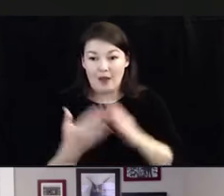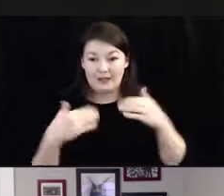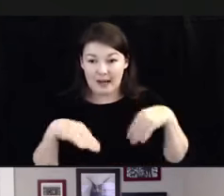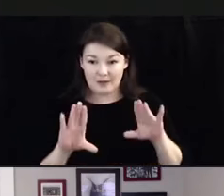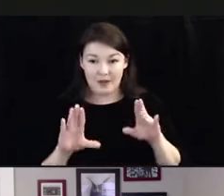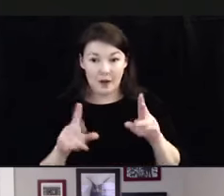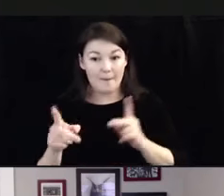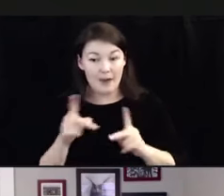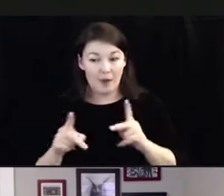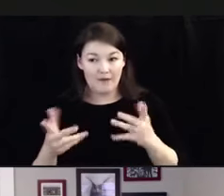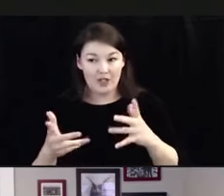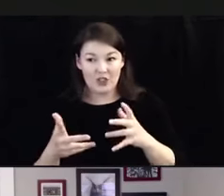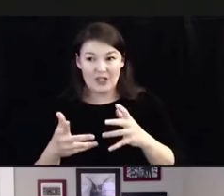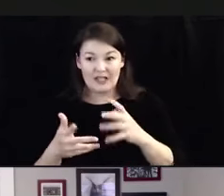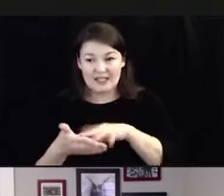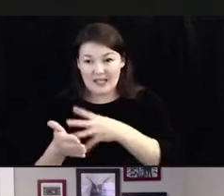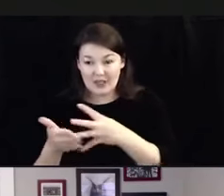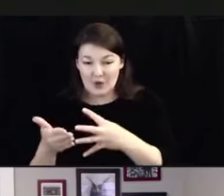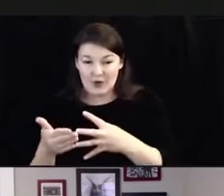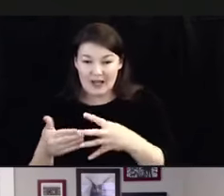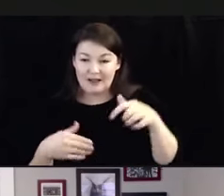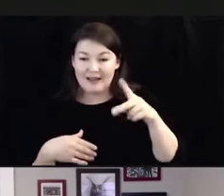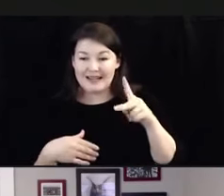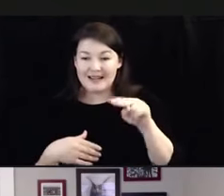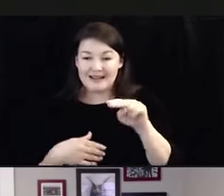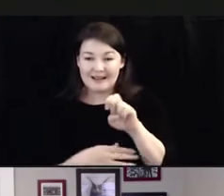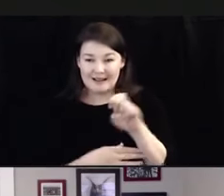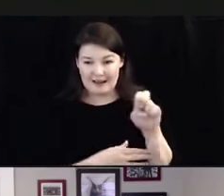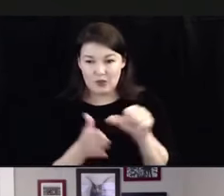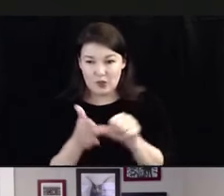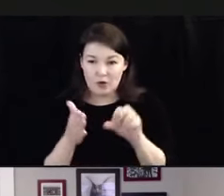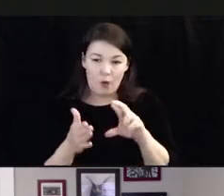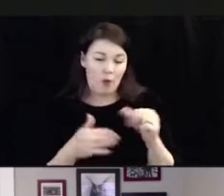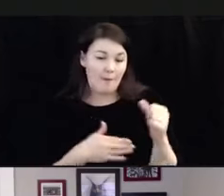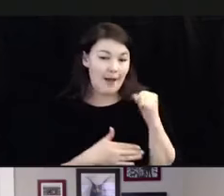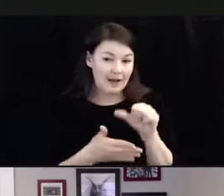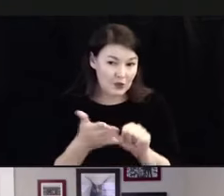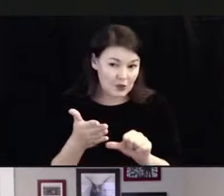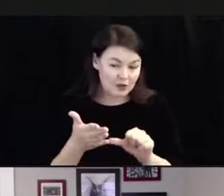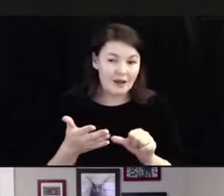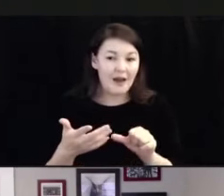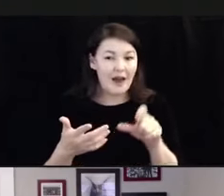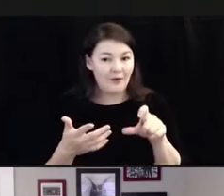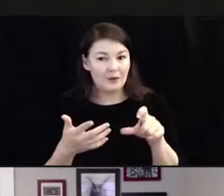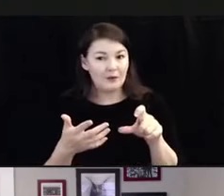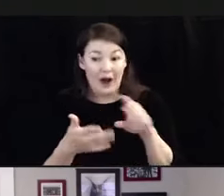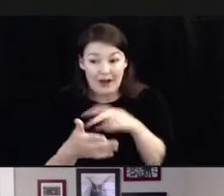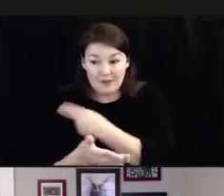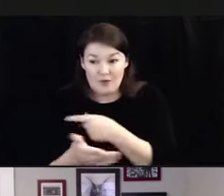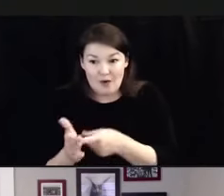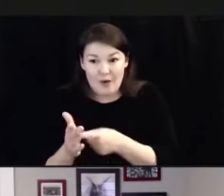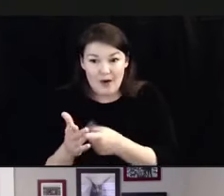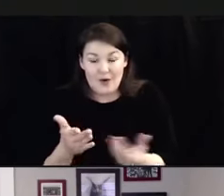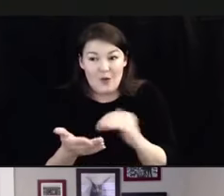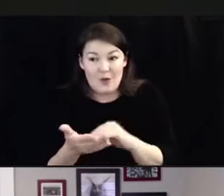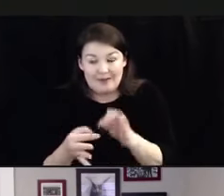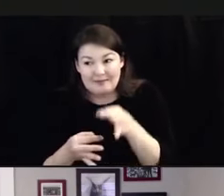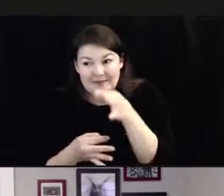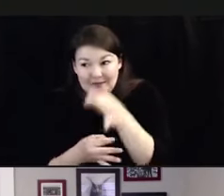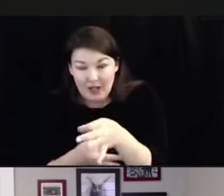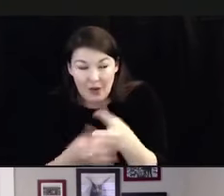knee surgeries, back surgeries. The hospital has to reschedule those because they don't have the staff to do it. They're saying, we wanted to fit you